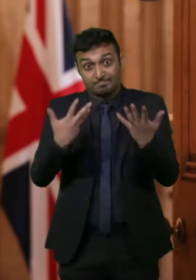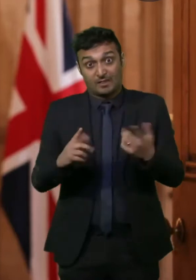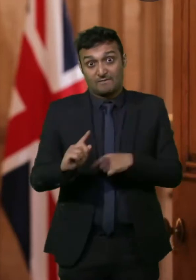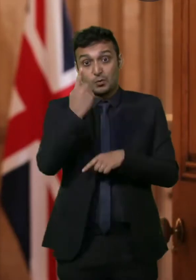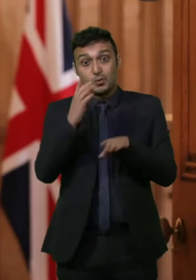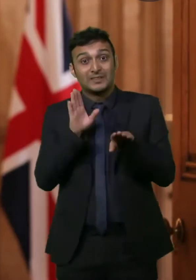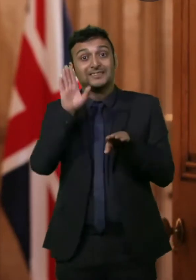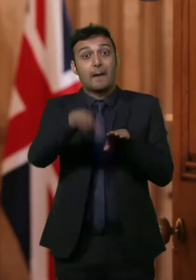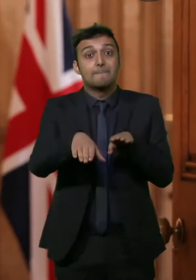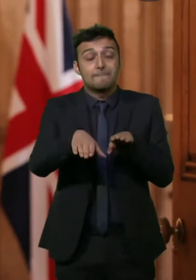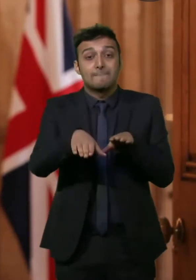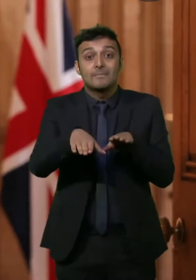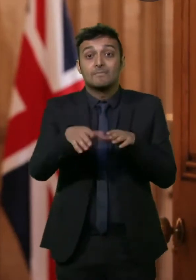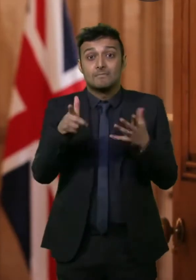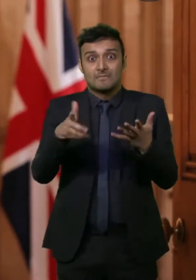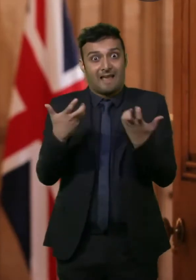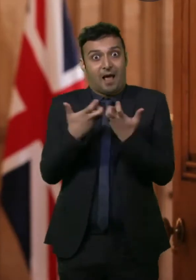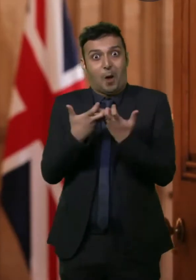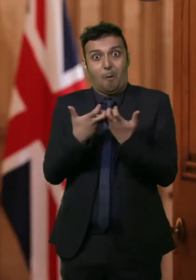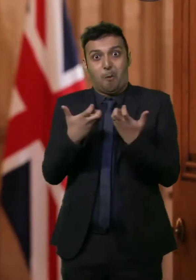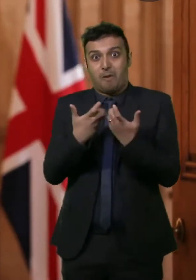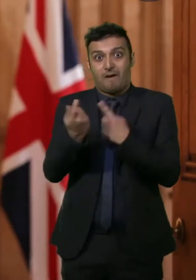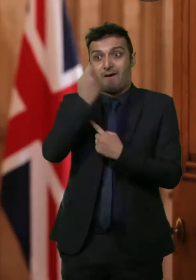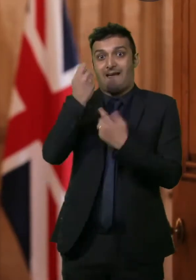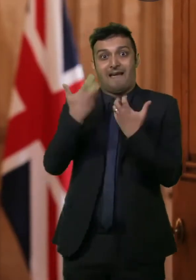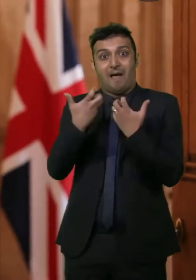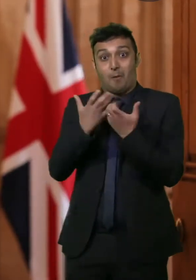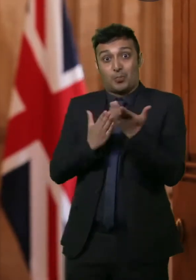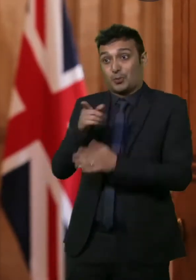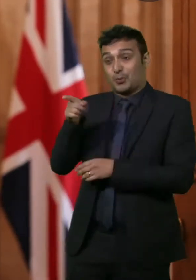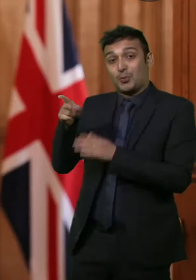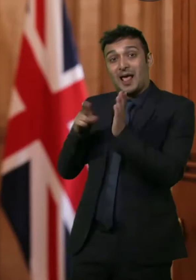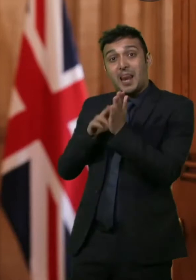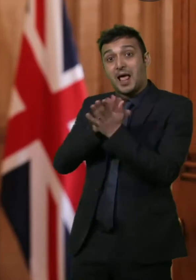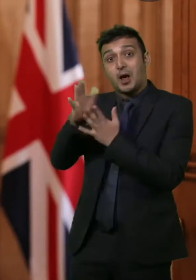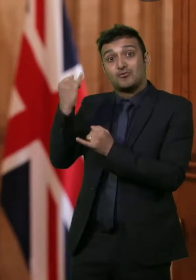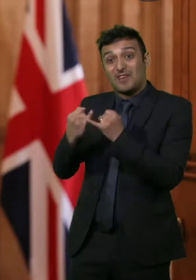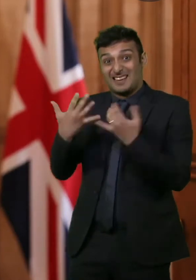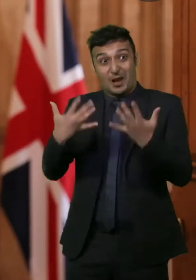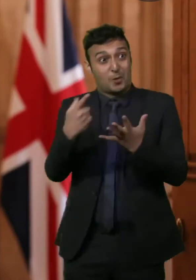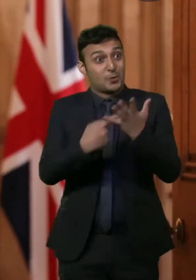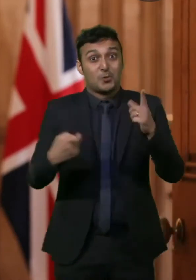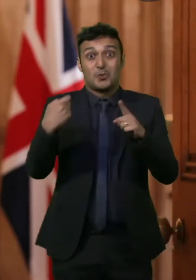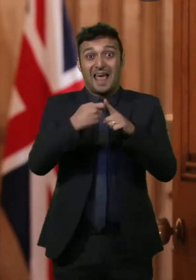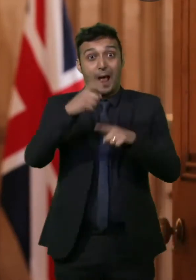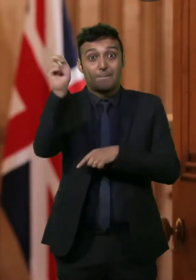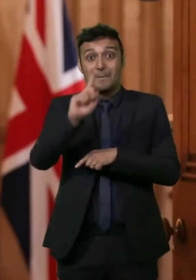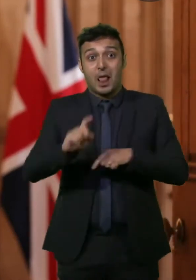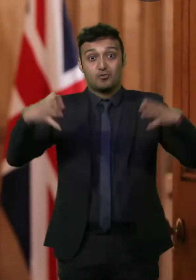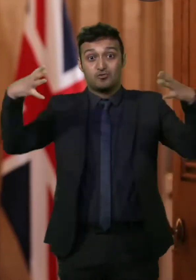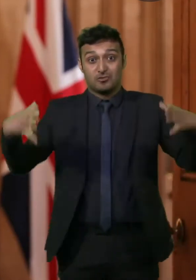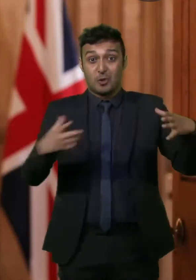which has now vaccinated more than 1/3 of the entire UK population. We take this step